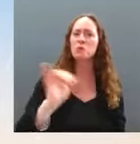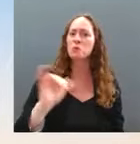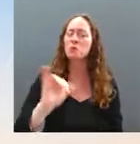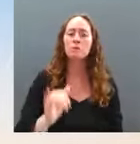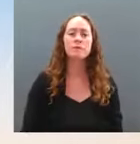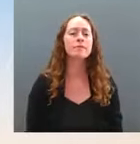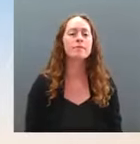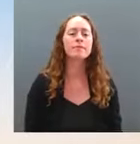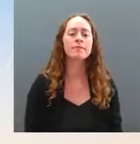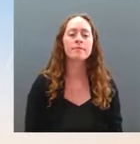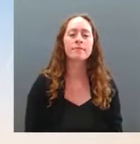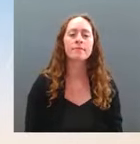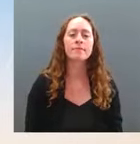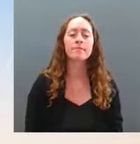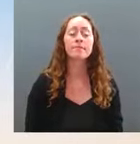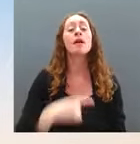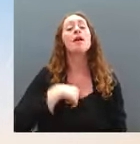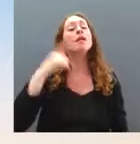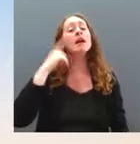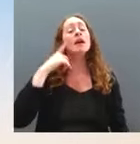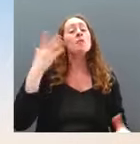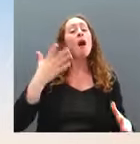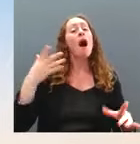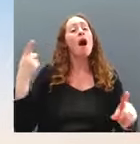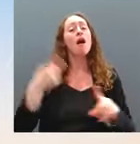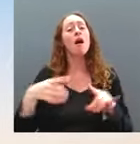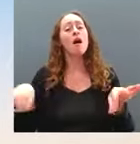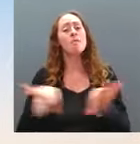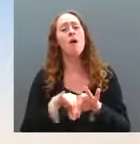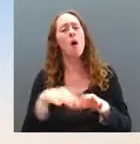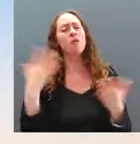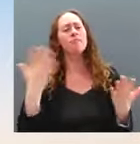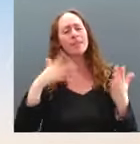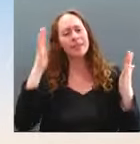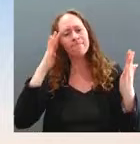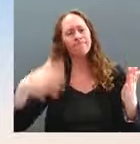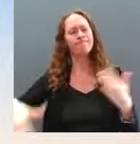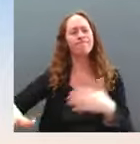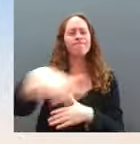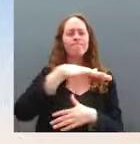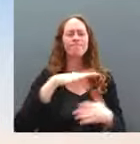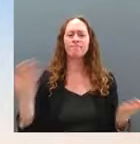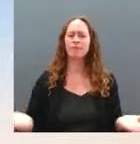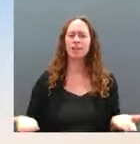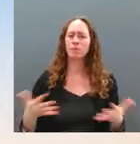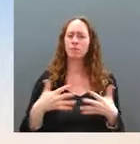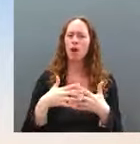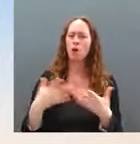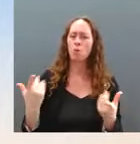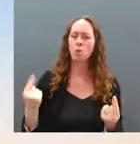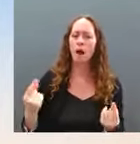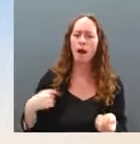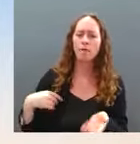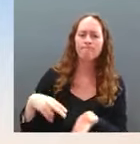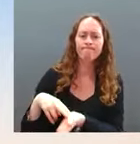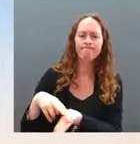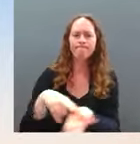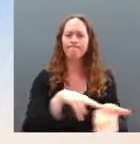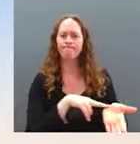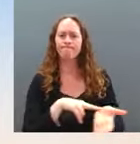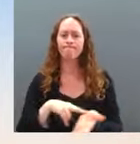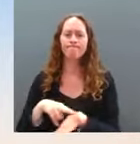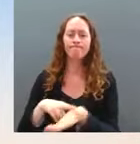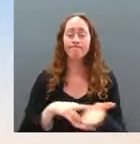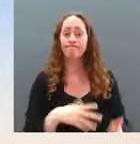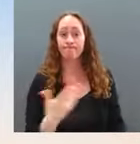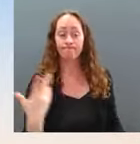country, is the fact that we are very concerned about the failure of Congress to continue to fund our COVID response, the fact that we have